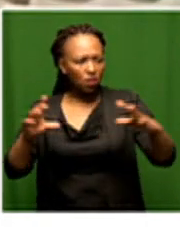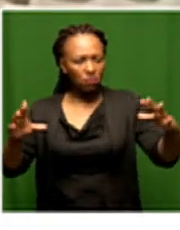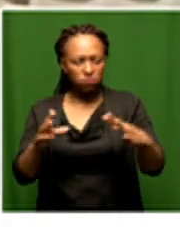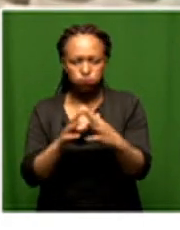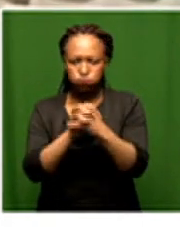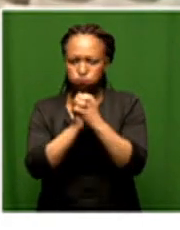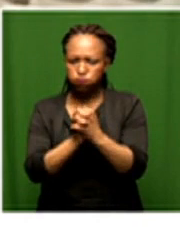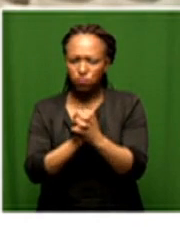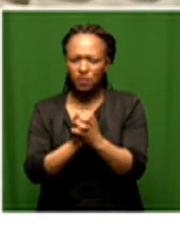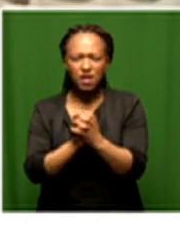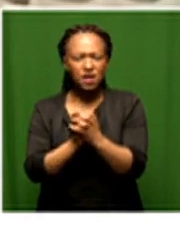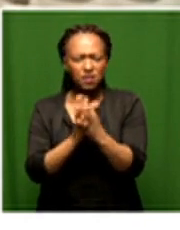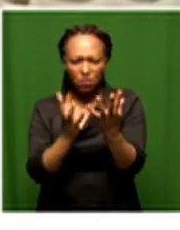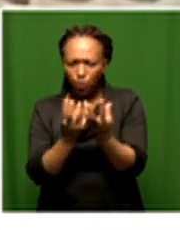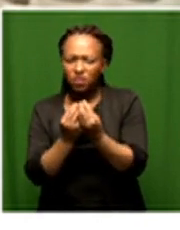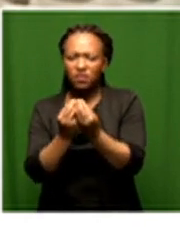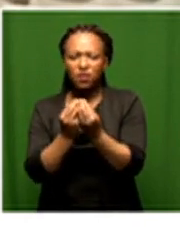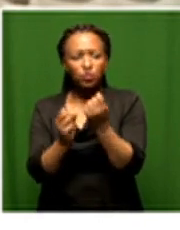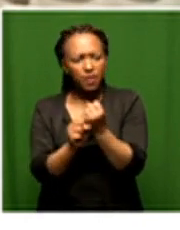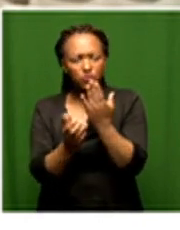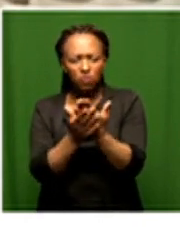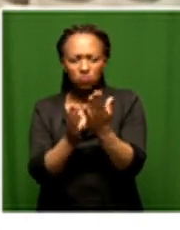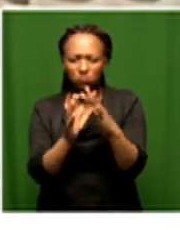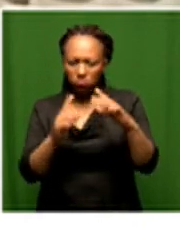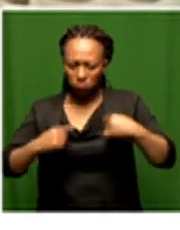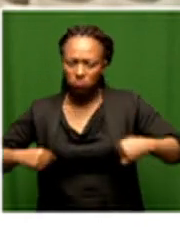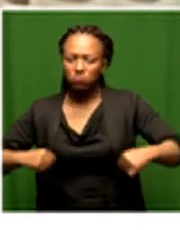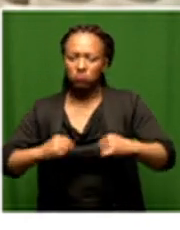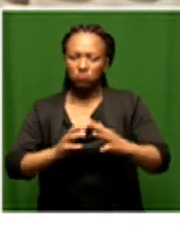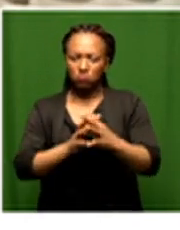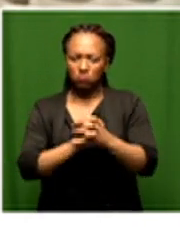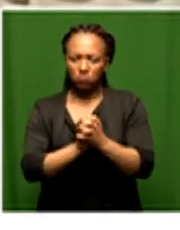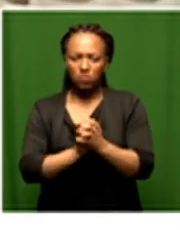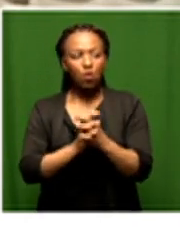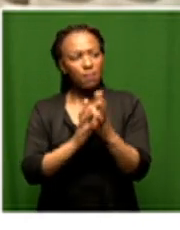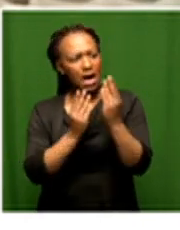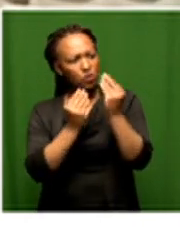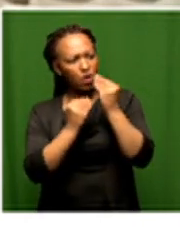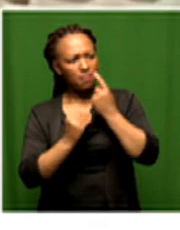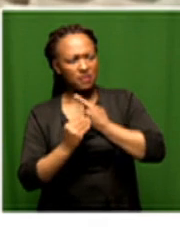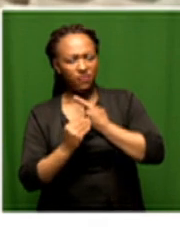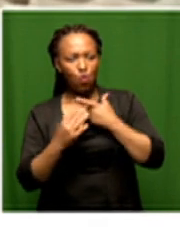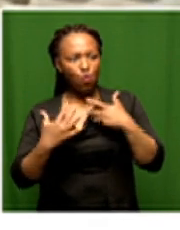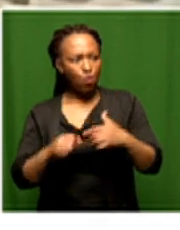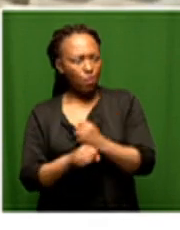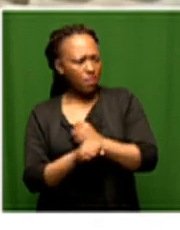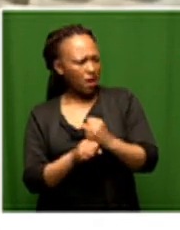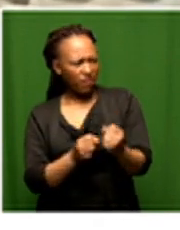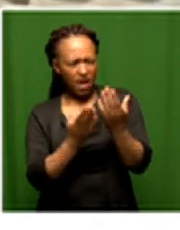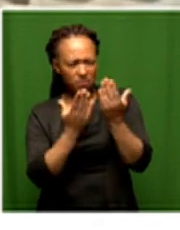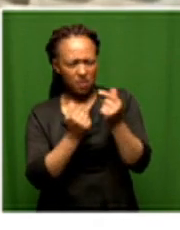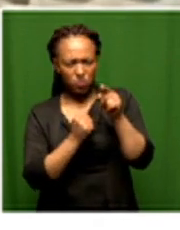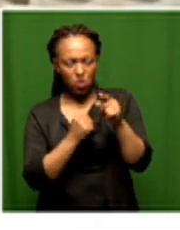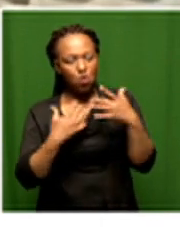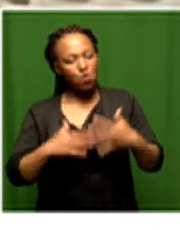simple thing just to make sure that we're one. And yeah, this really taught me something that I didn't really expect, and yeah,